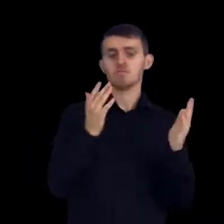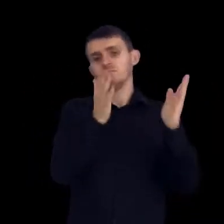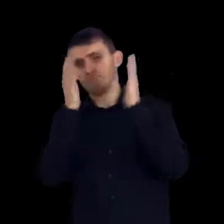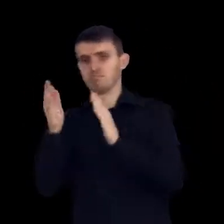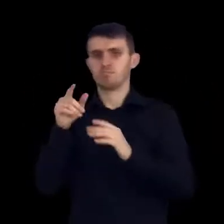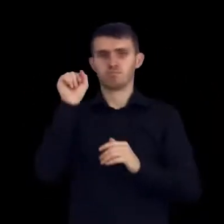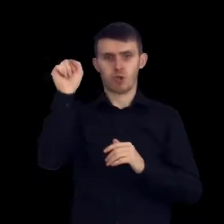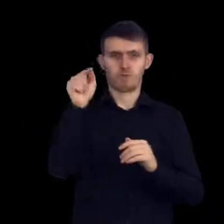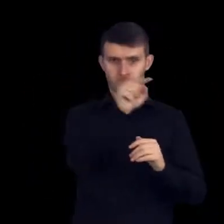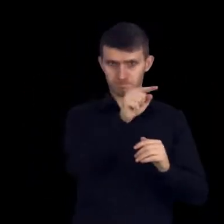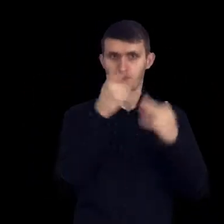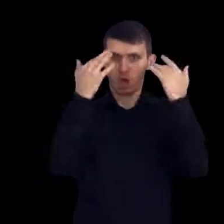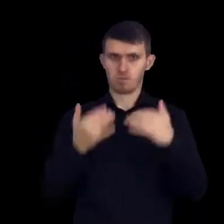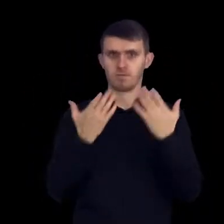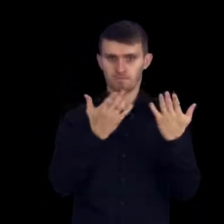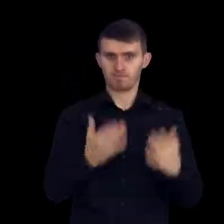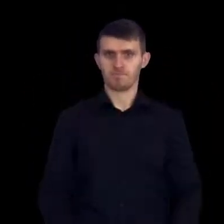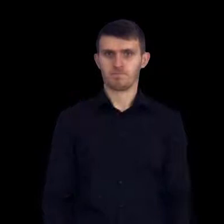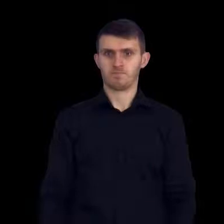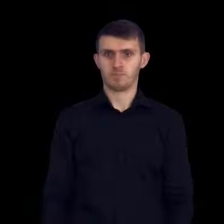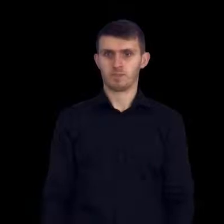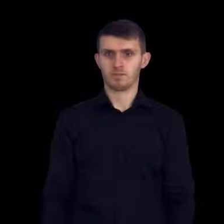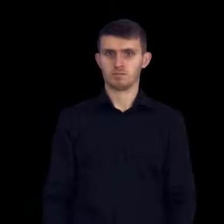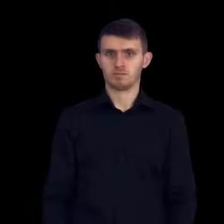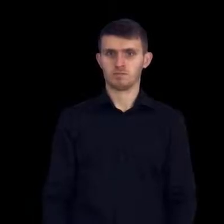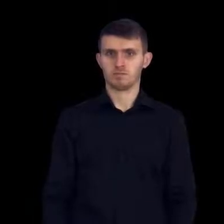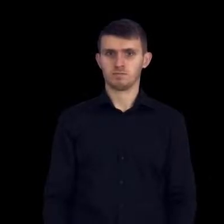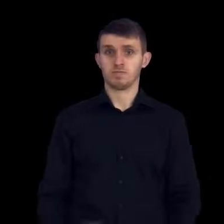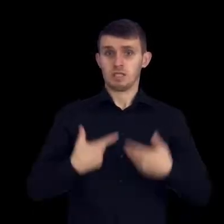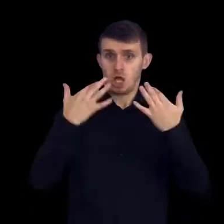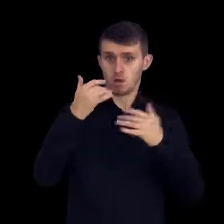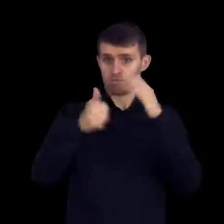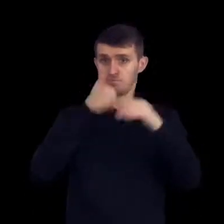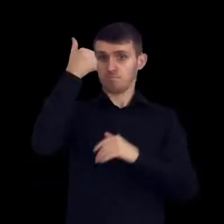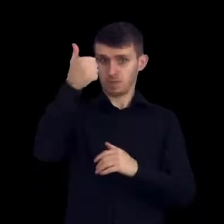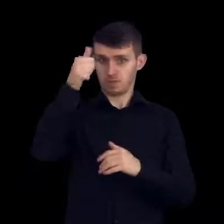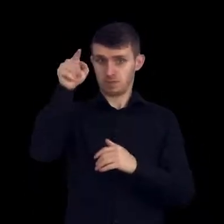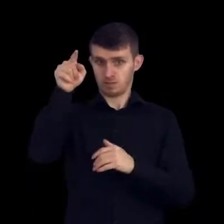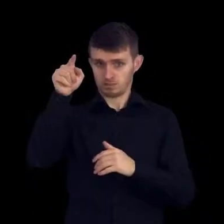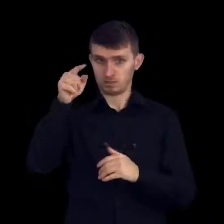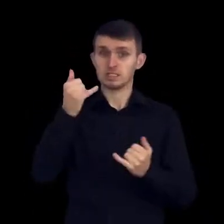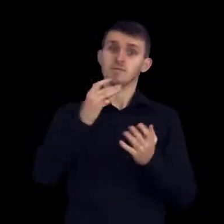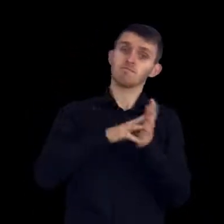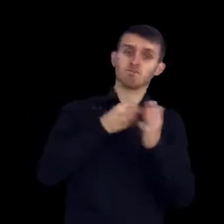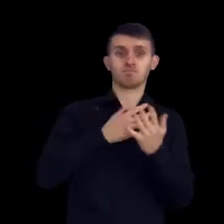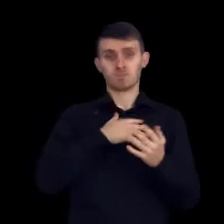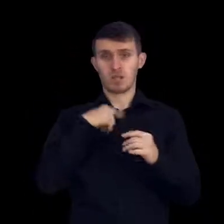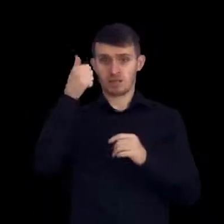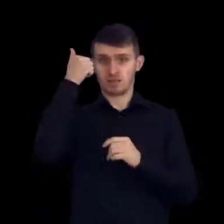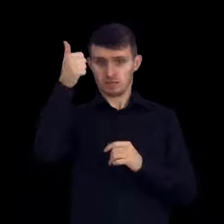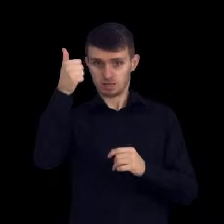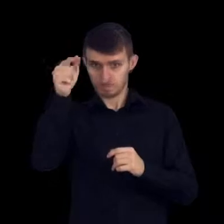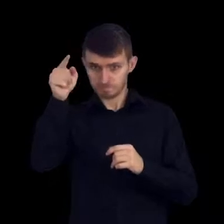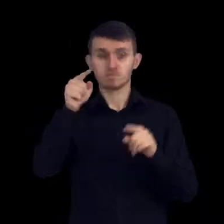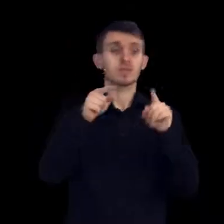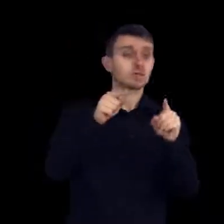There are no parentheses here. So we first want to evaluate 1 to the first power. And anything to the first power is just that anything. If I just have